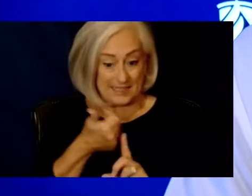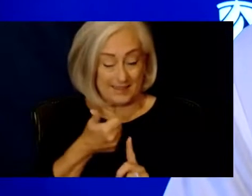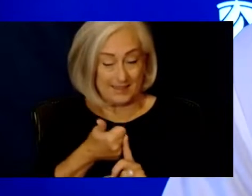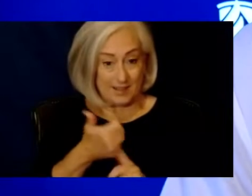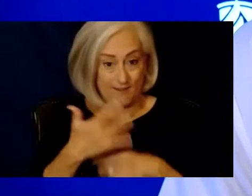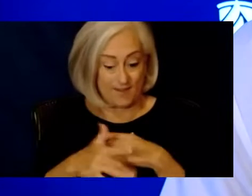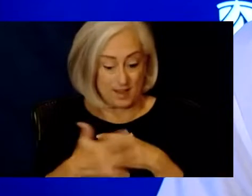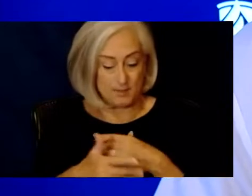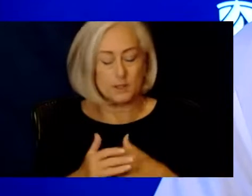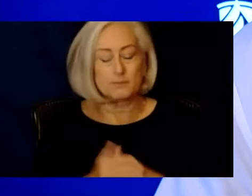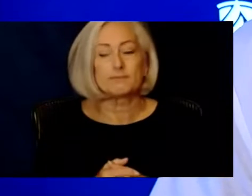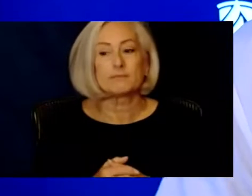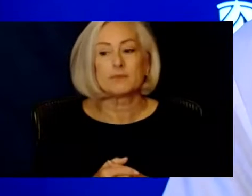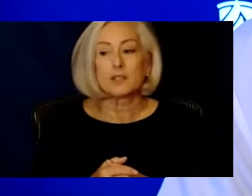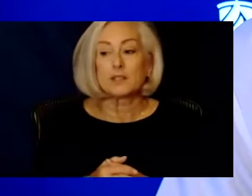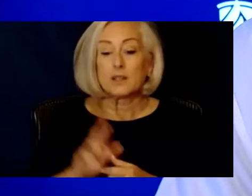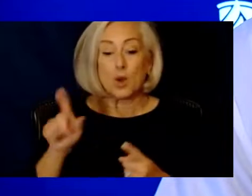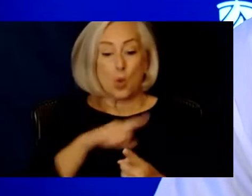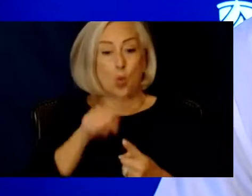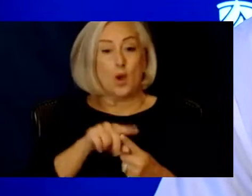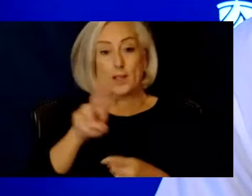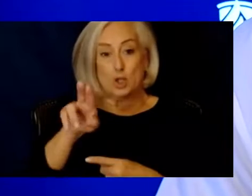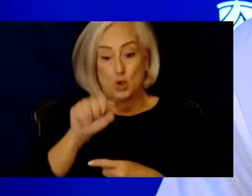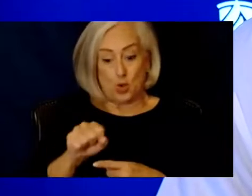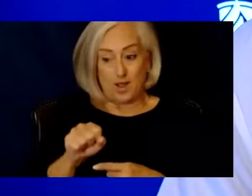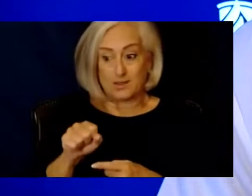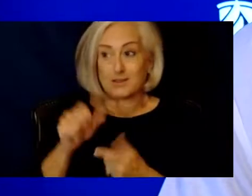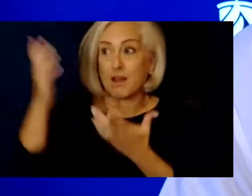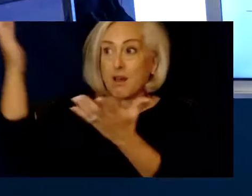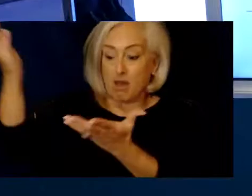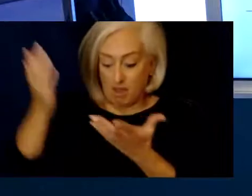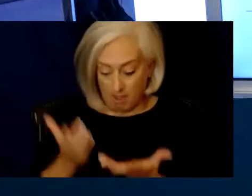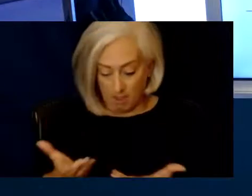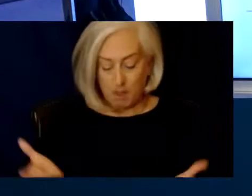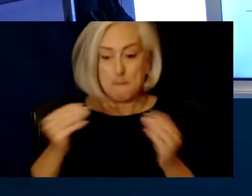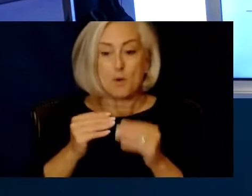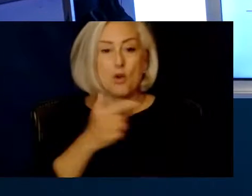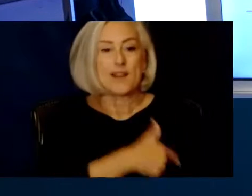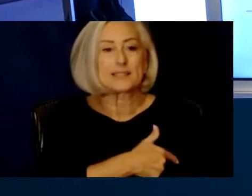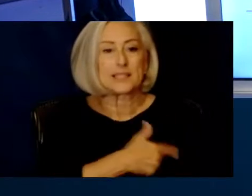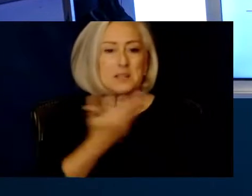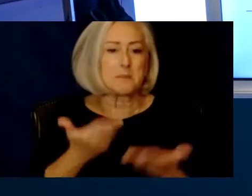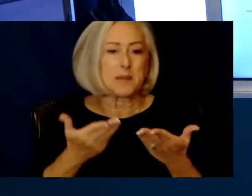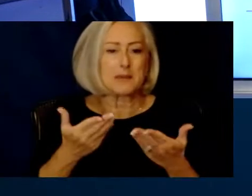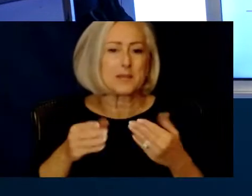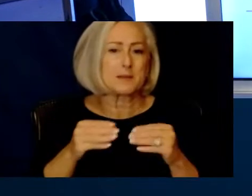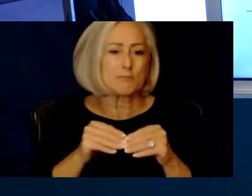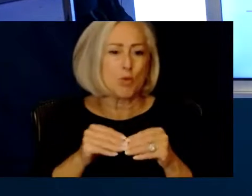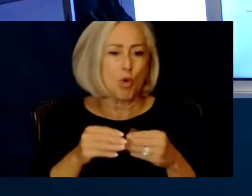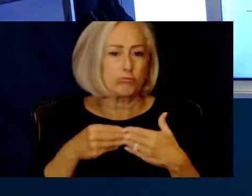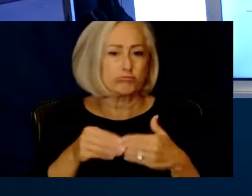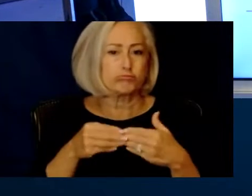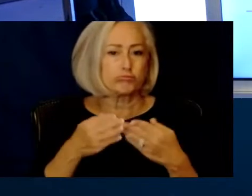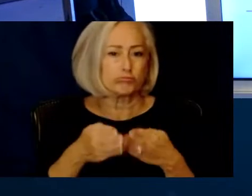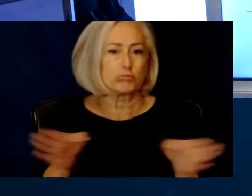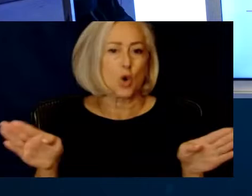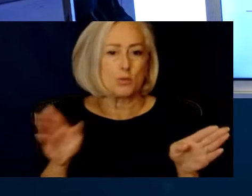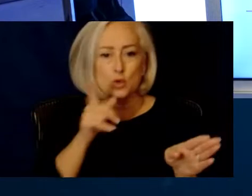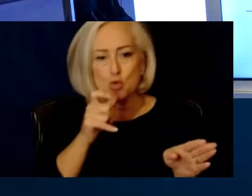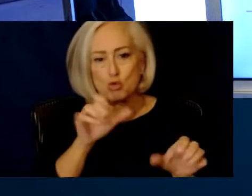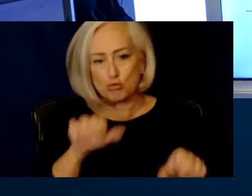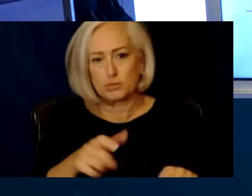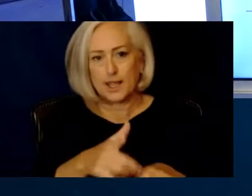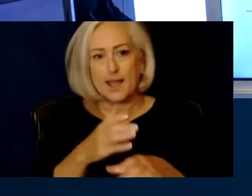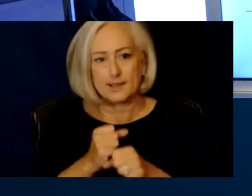more supply, it may be opened up for everybody to go ahead and get that. Yeah, and I think that will be an interesting development. Something we have to track pretty